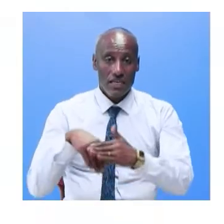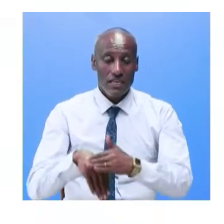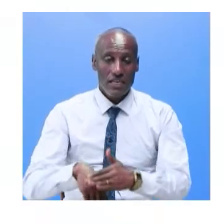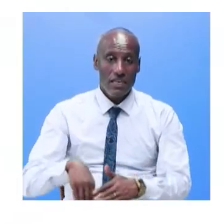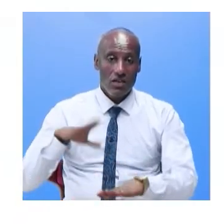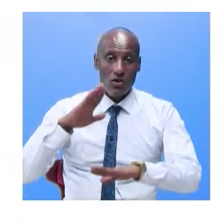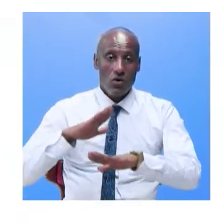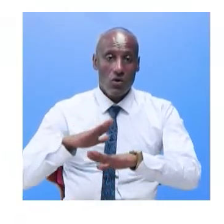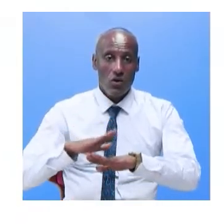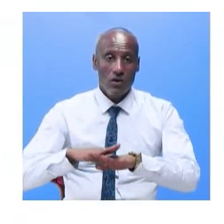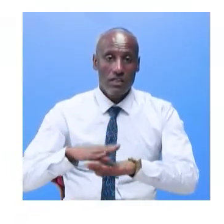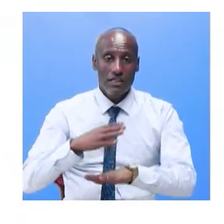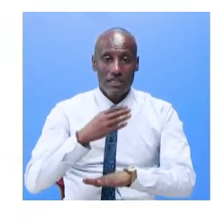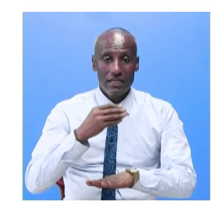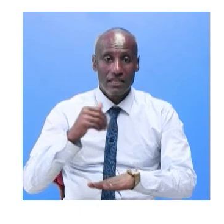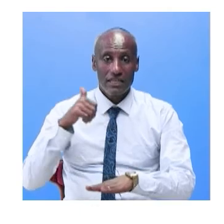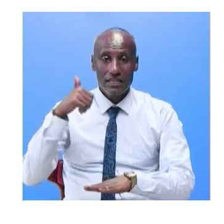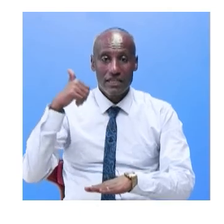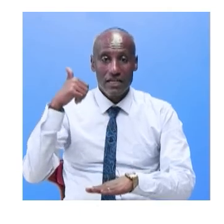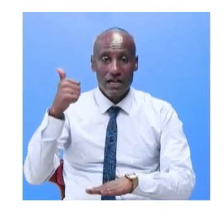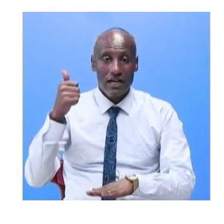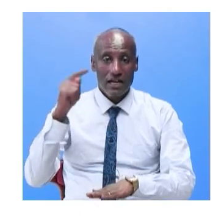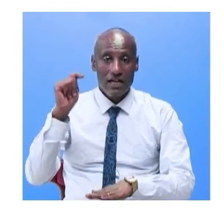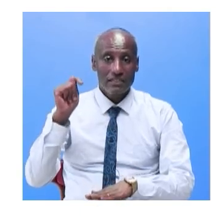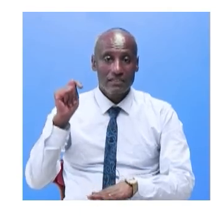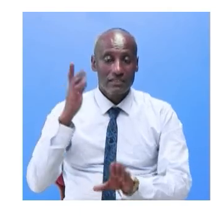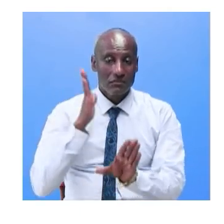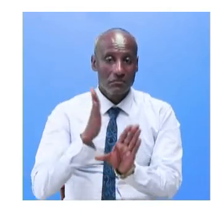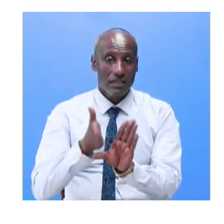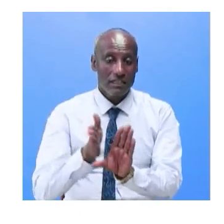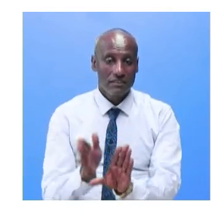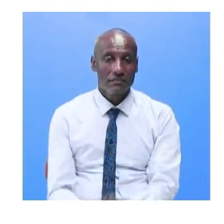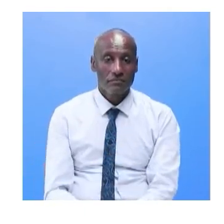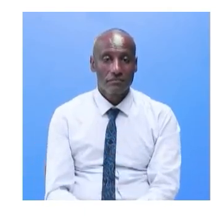at. Like before, specific